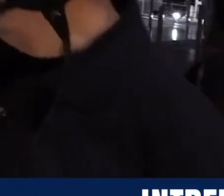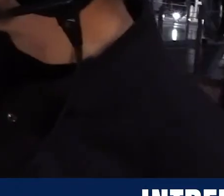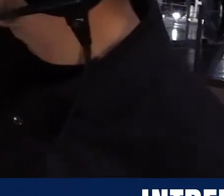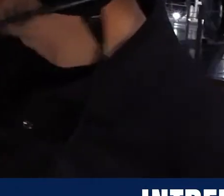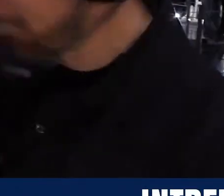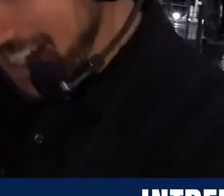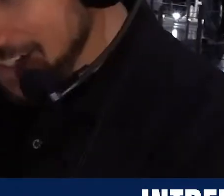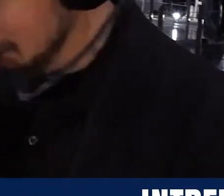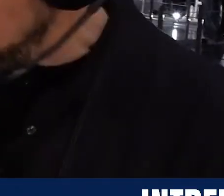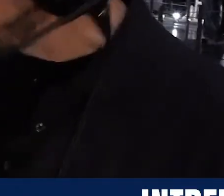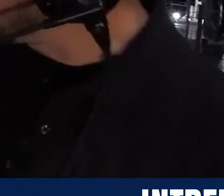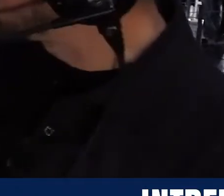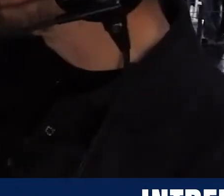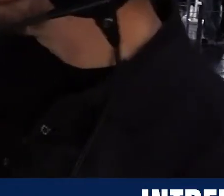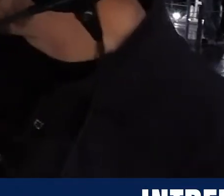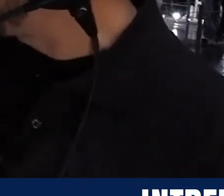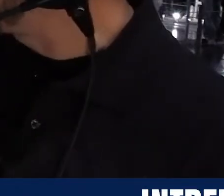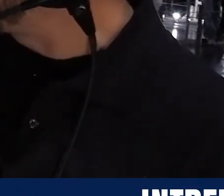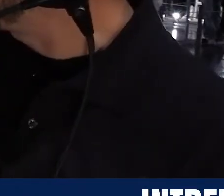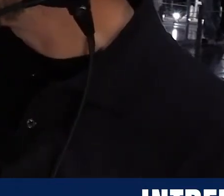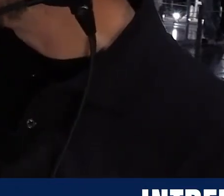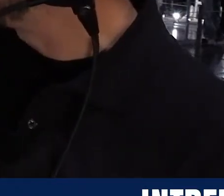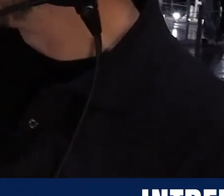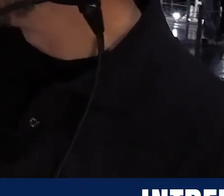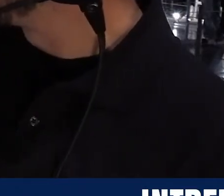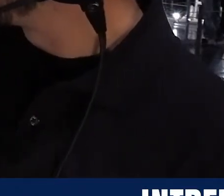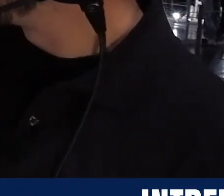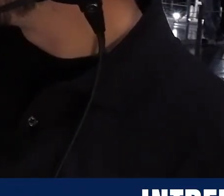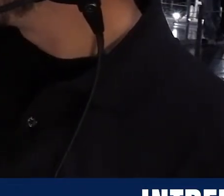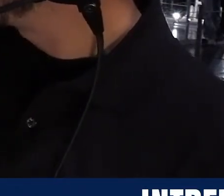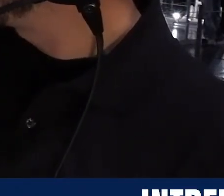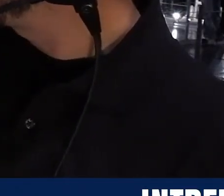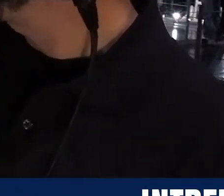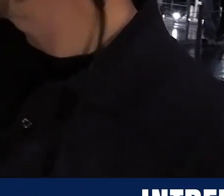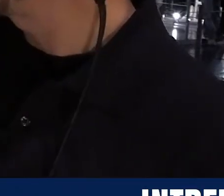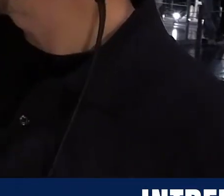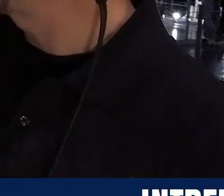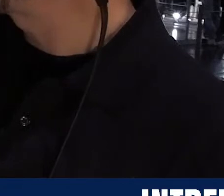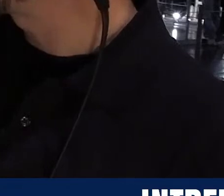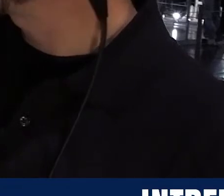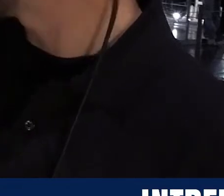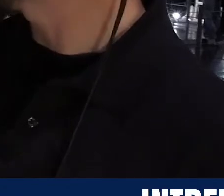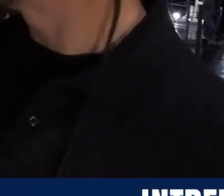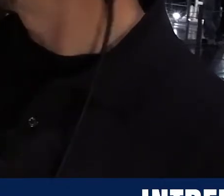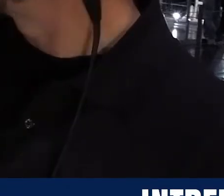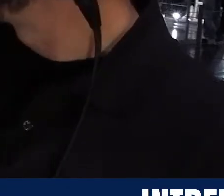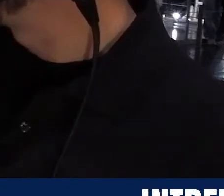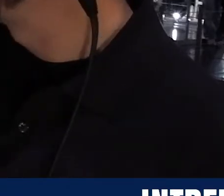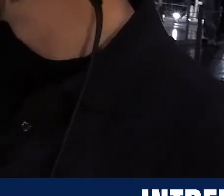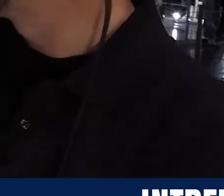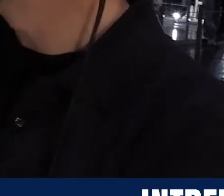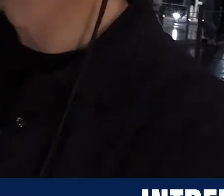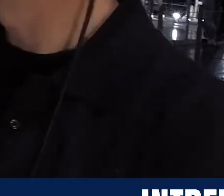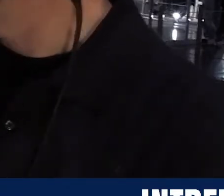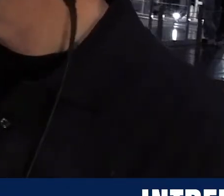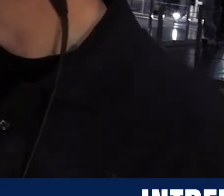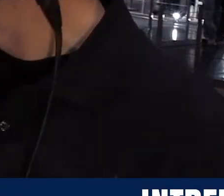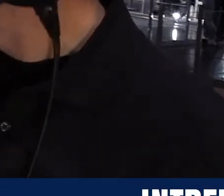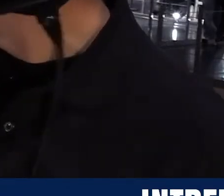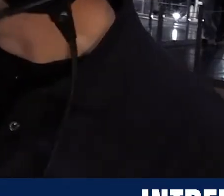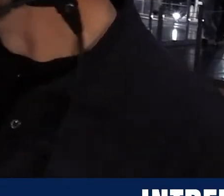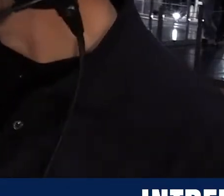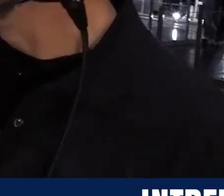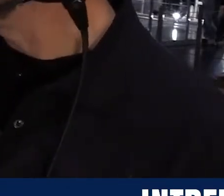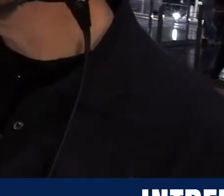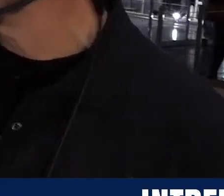knew, seen no, I National knew Will Treasure? Smith hit golf balls in I Am Legend. Off of the A-12, which was not Yeah. real. Was That like, was, yeah, that yeah. was that was forced. But it was like a thing. But